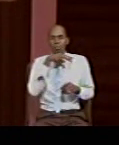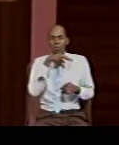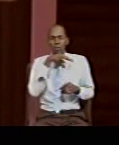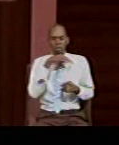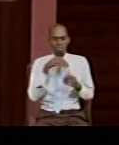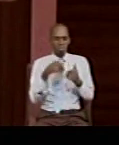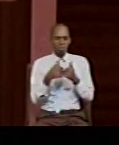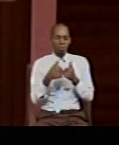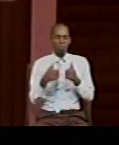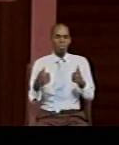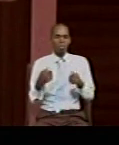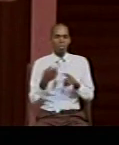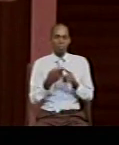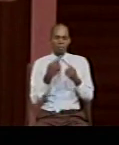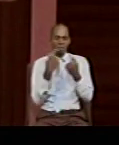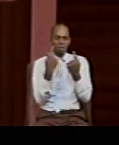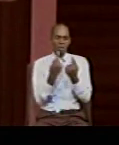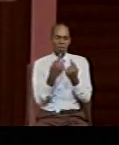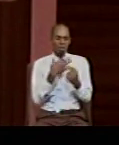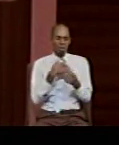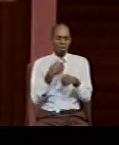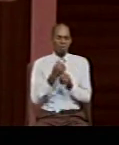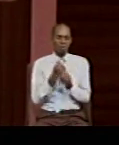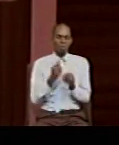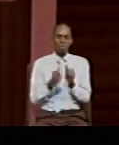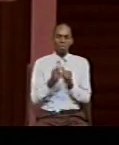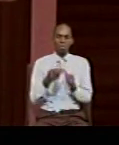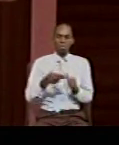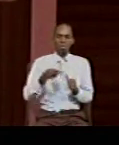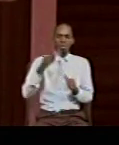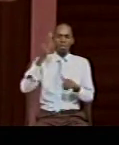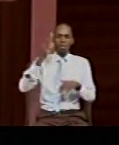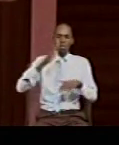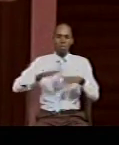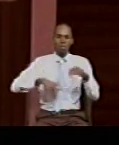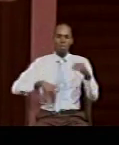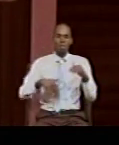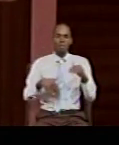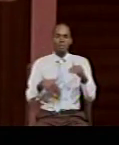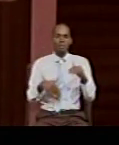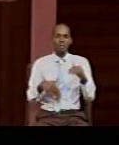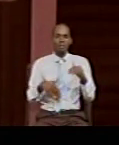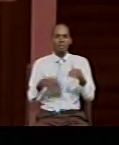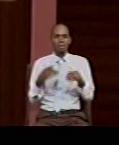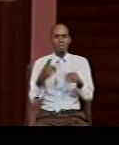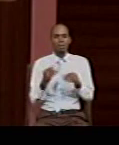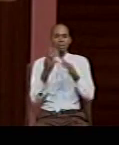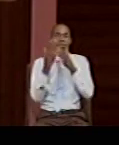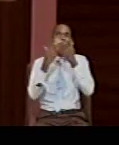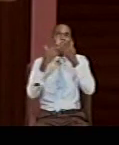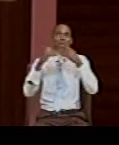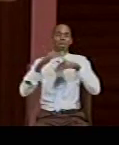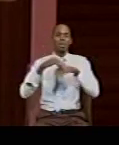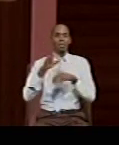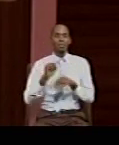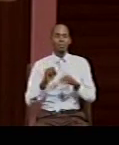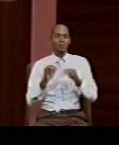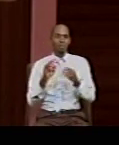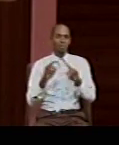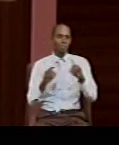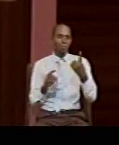from sinners, and made higher than the heavens. 1